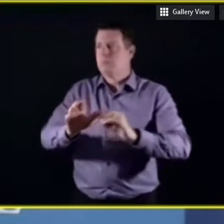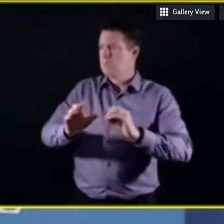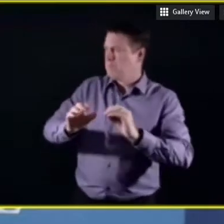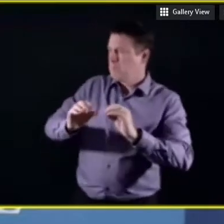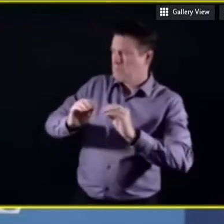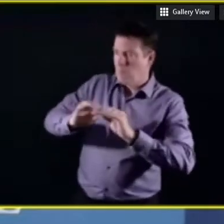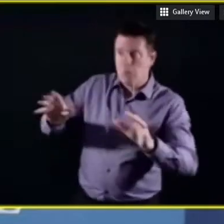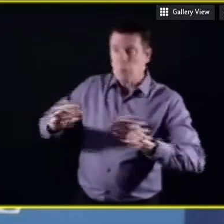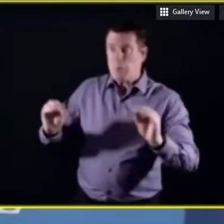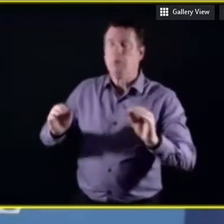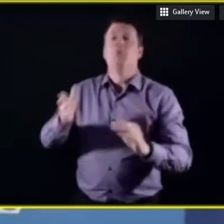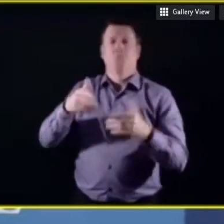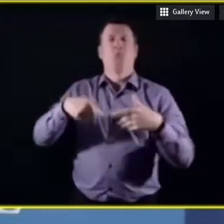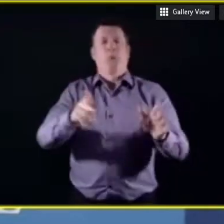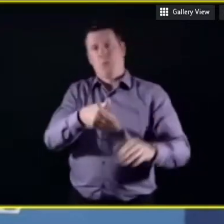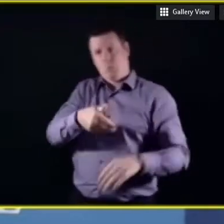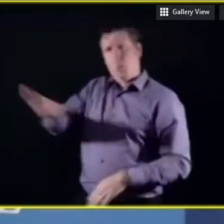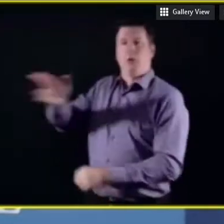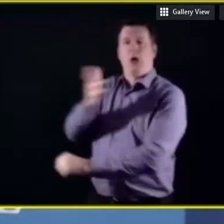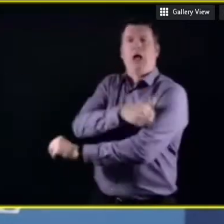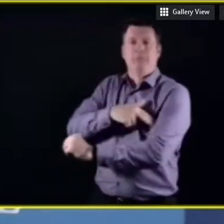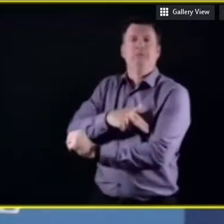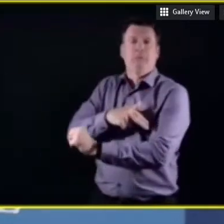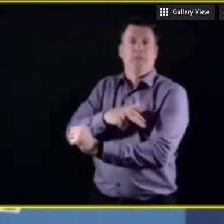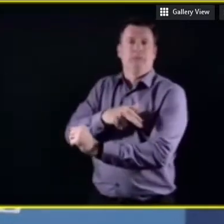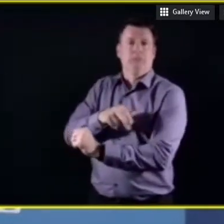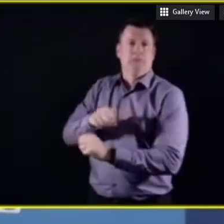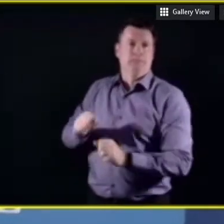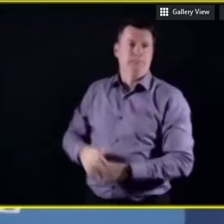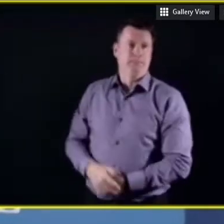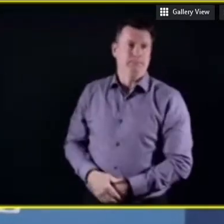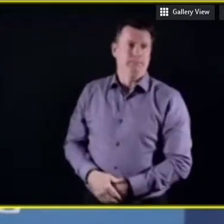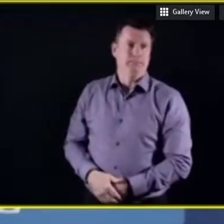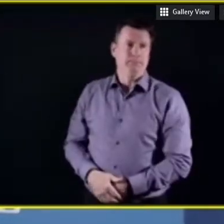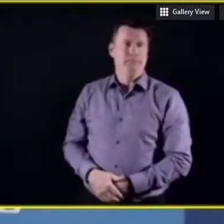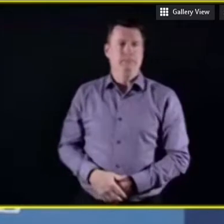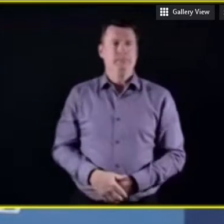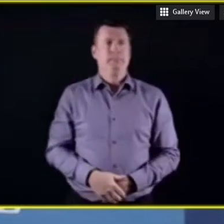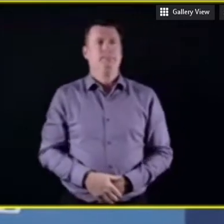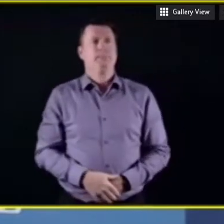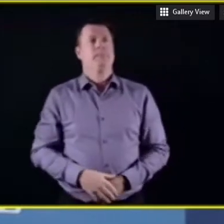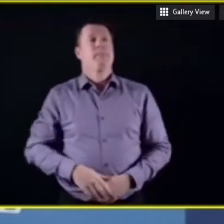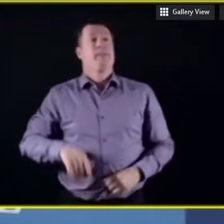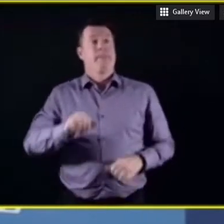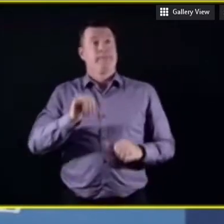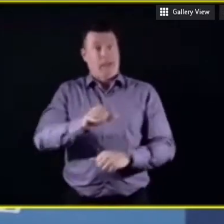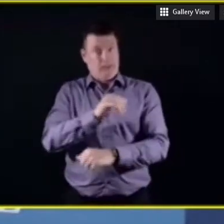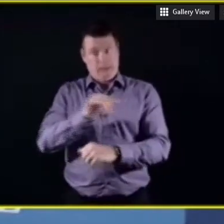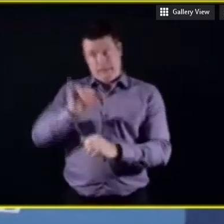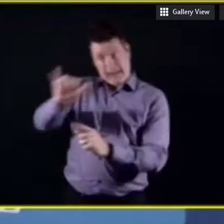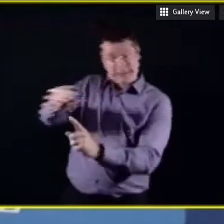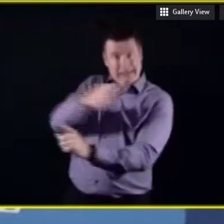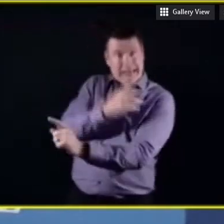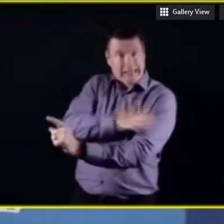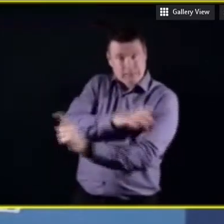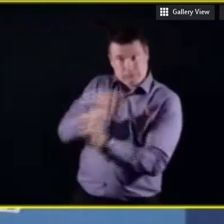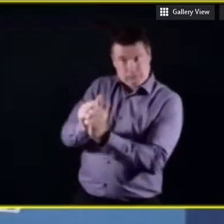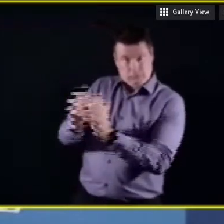Because of the presence of this respiratory clinic, we believe that we've now been able to test